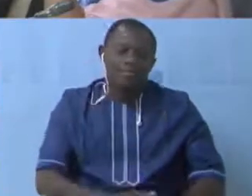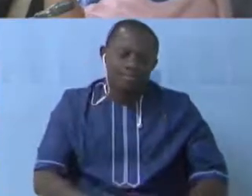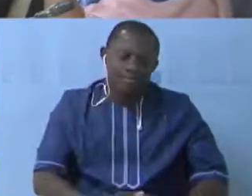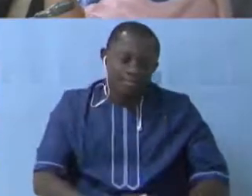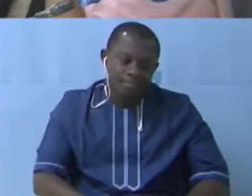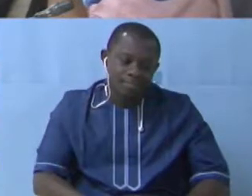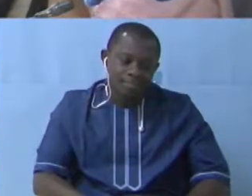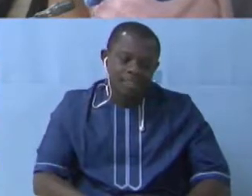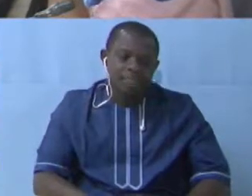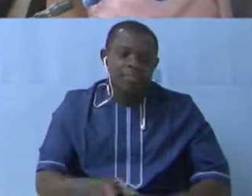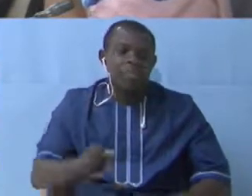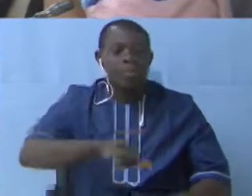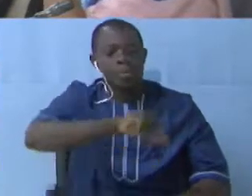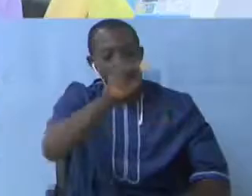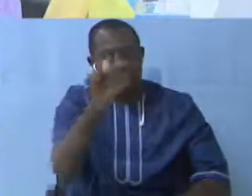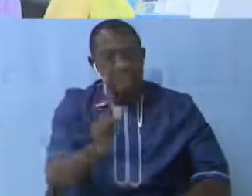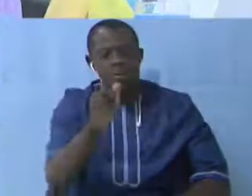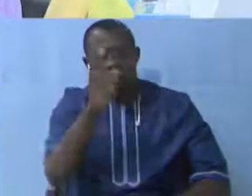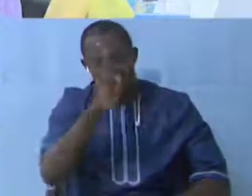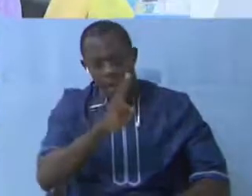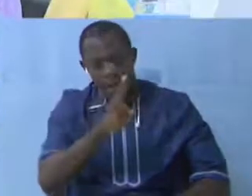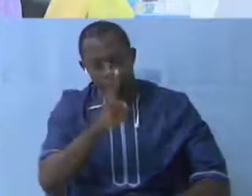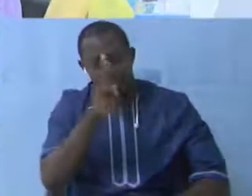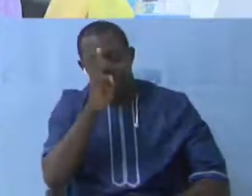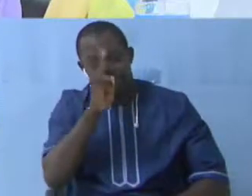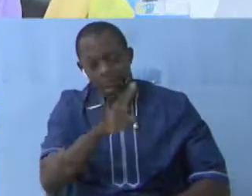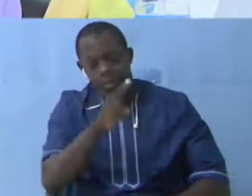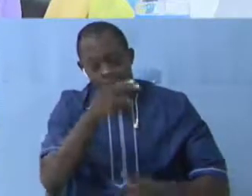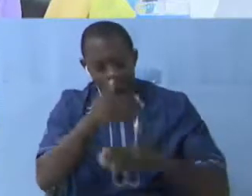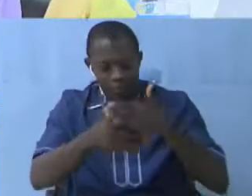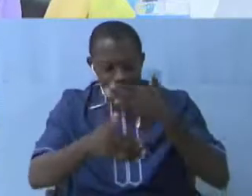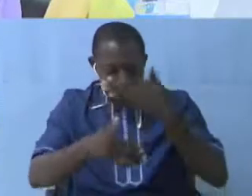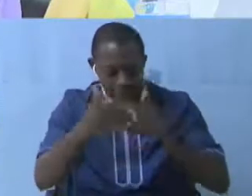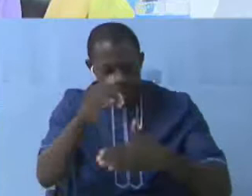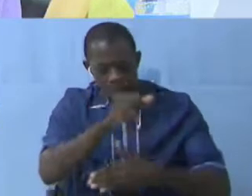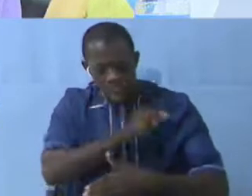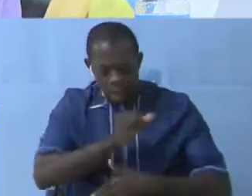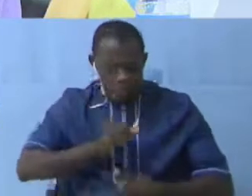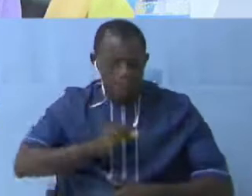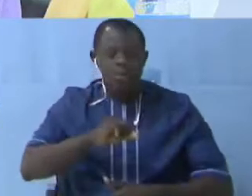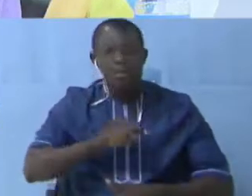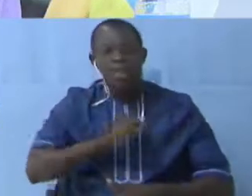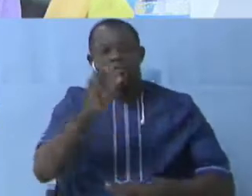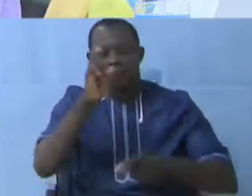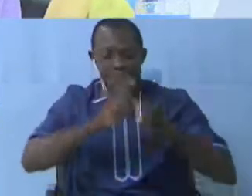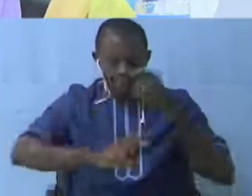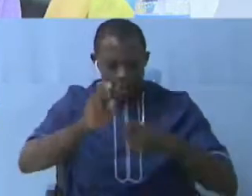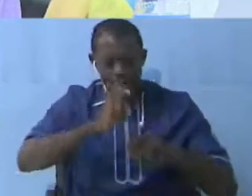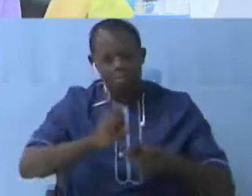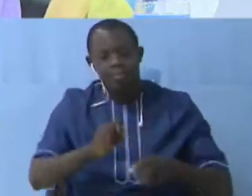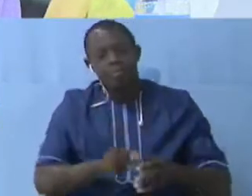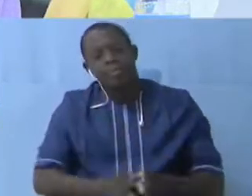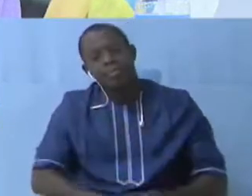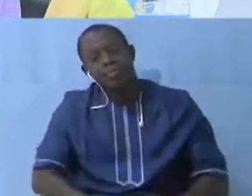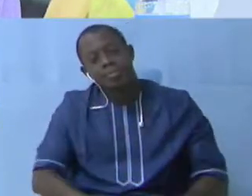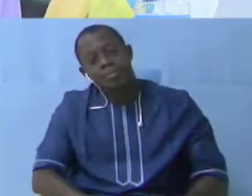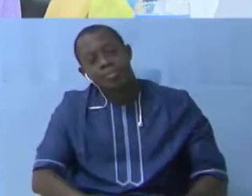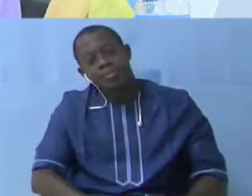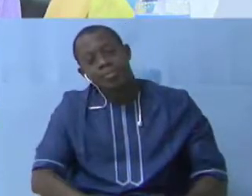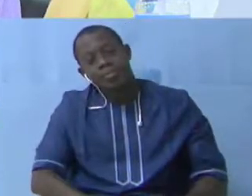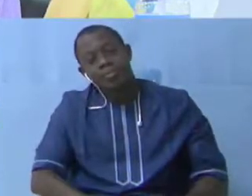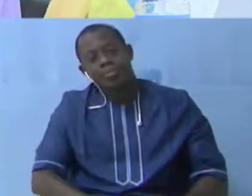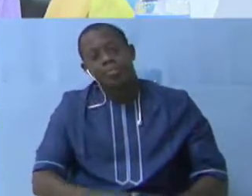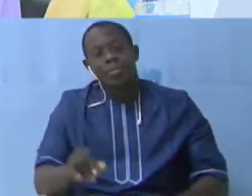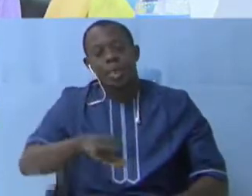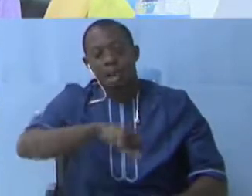jéggalante. And try and rebuild our souls. Ñu daldi mun a muñ nag daldi dalal nag suñ xol. And